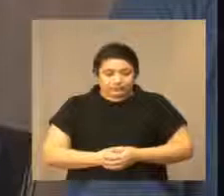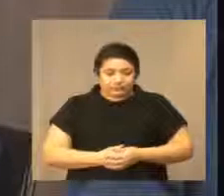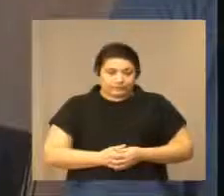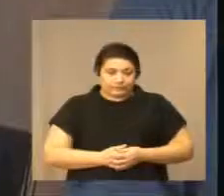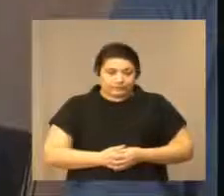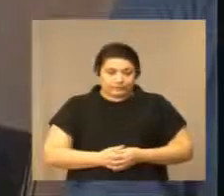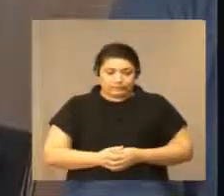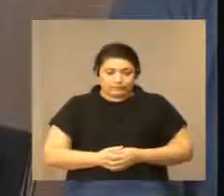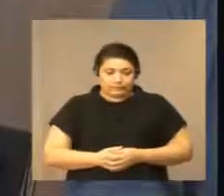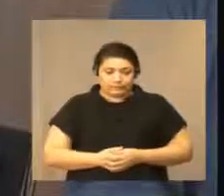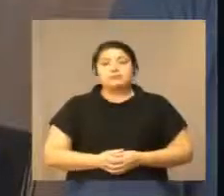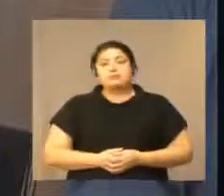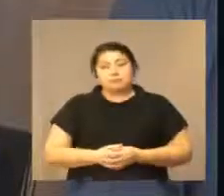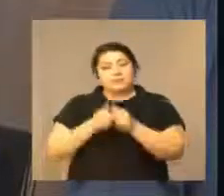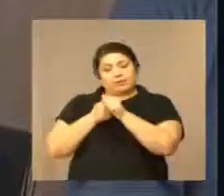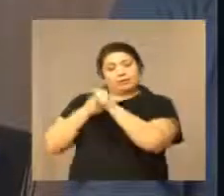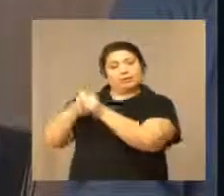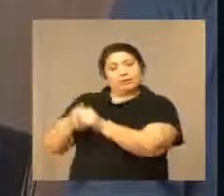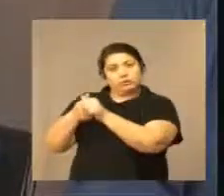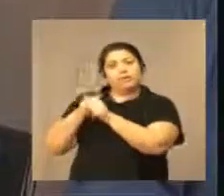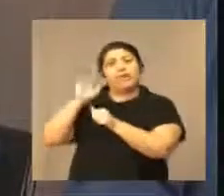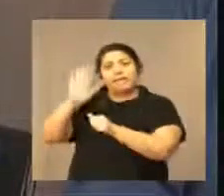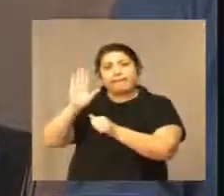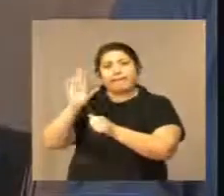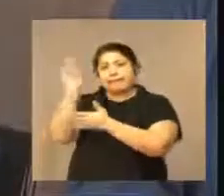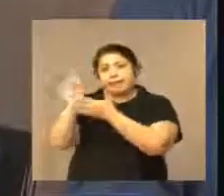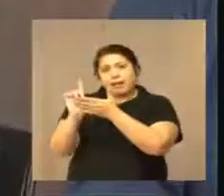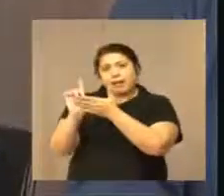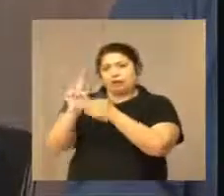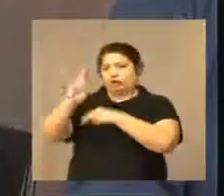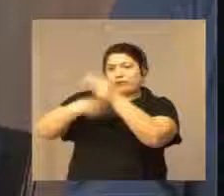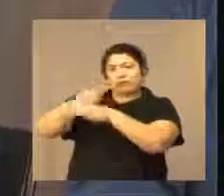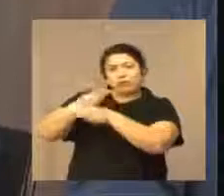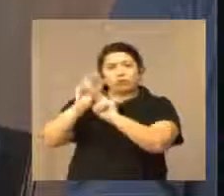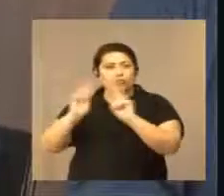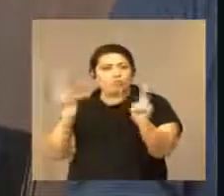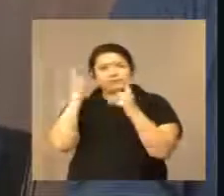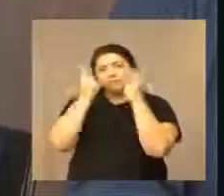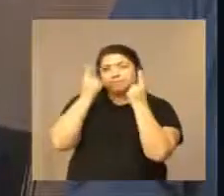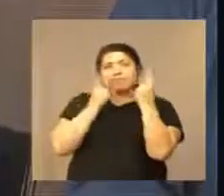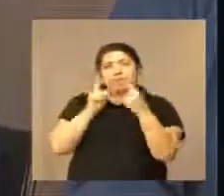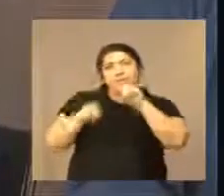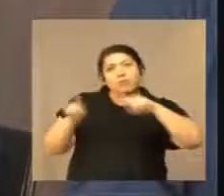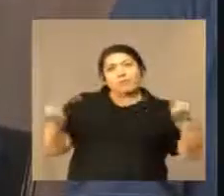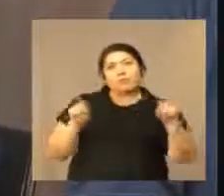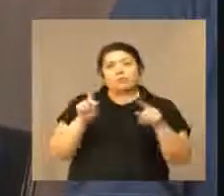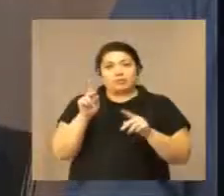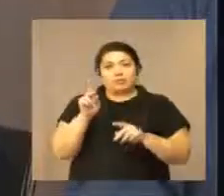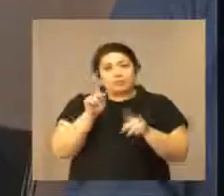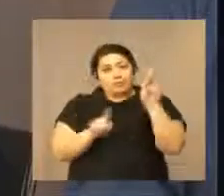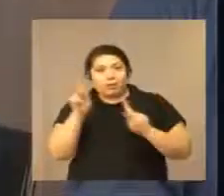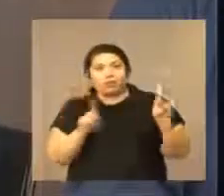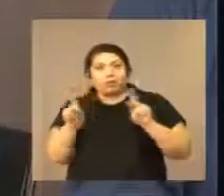Adherence to the principles of universal design will address and ensure many of these barriers would